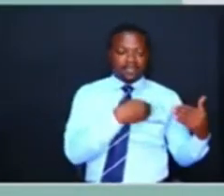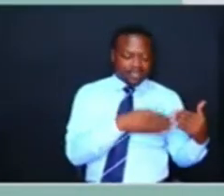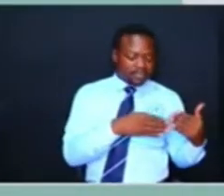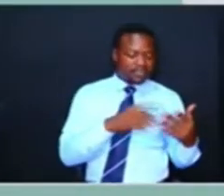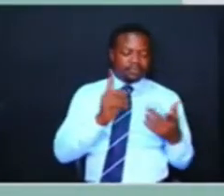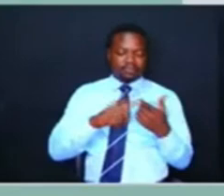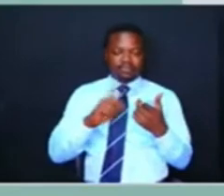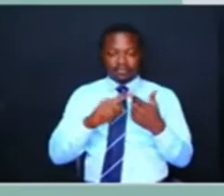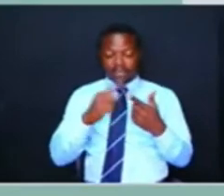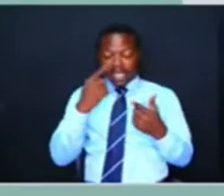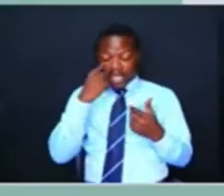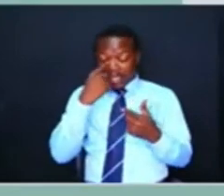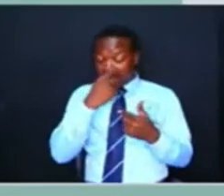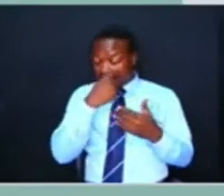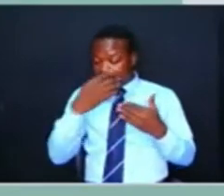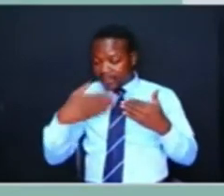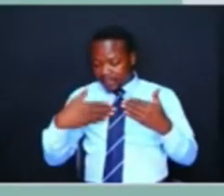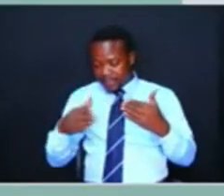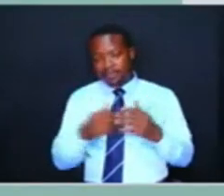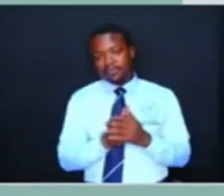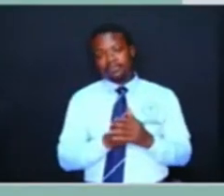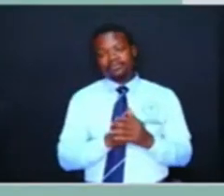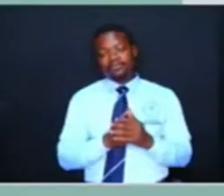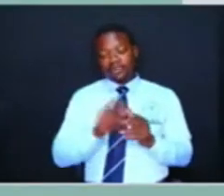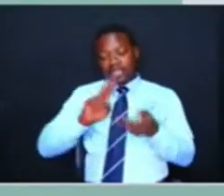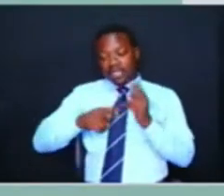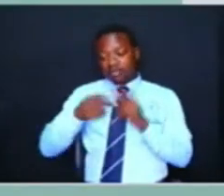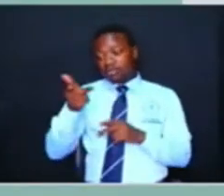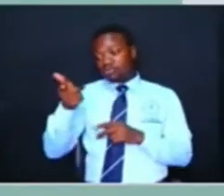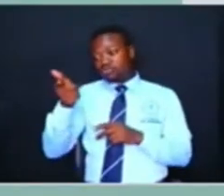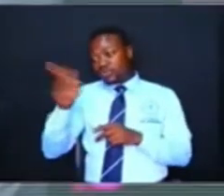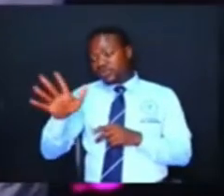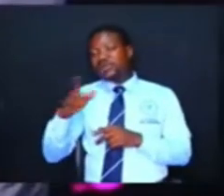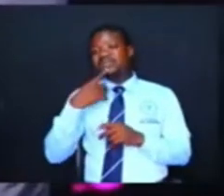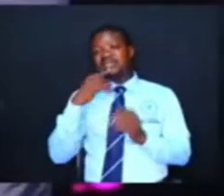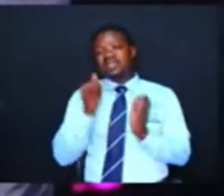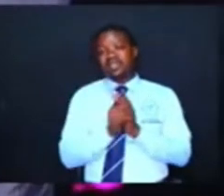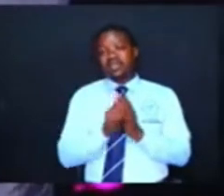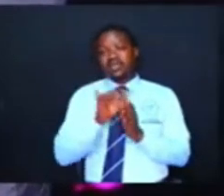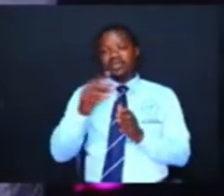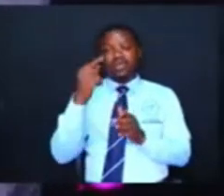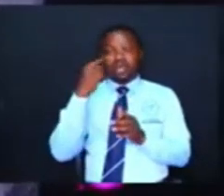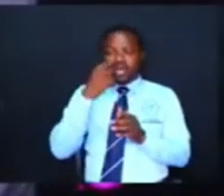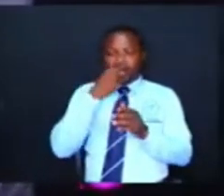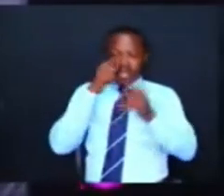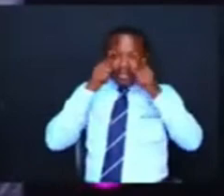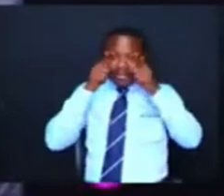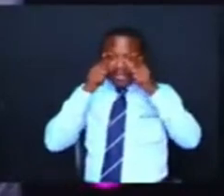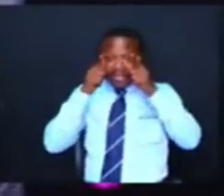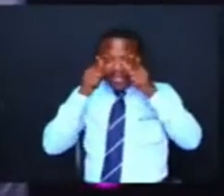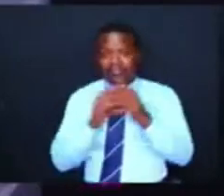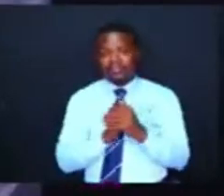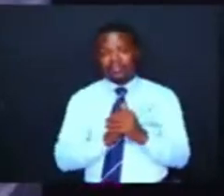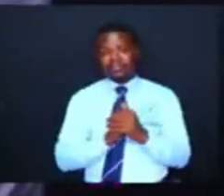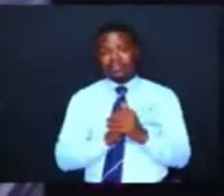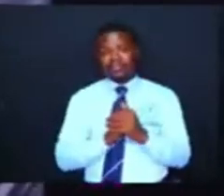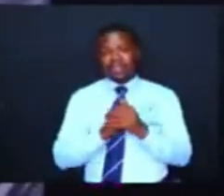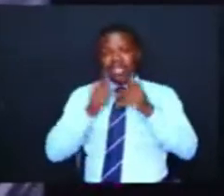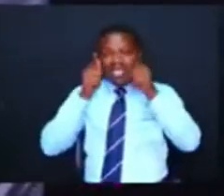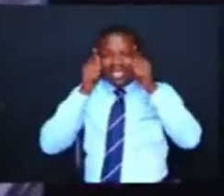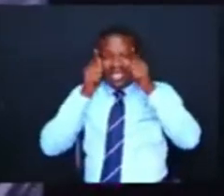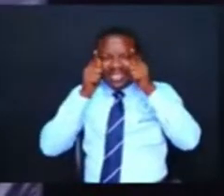So verse 25 says, let your eye look straight ahead. Fix your